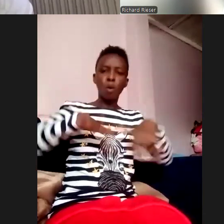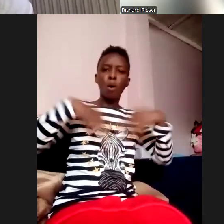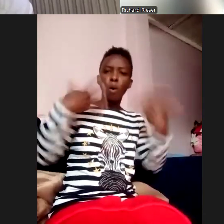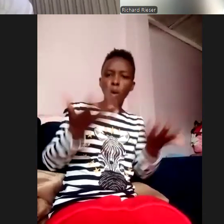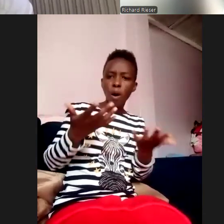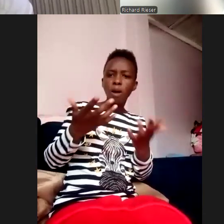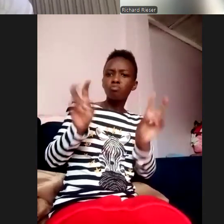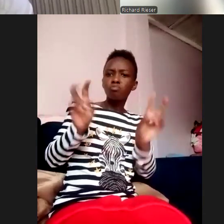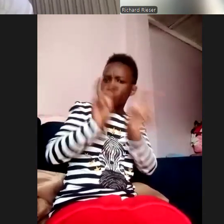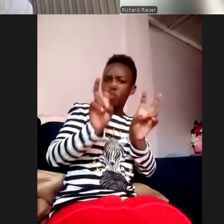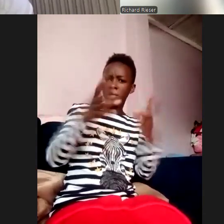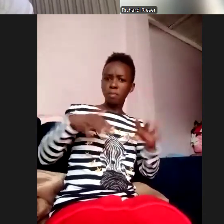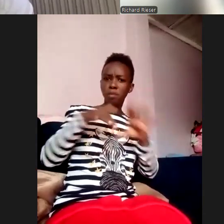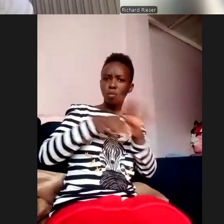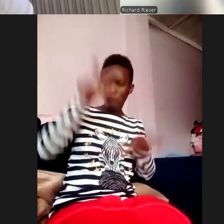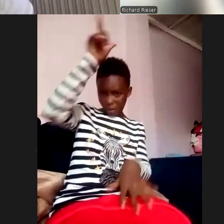I will say